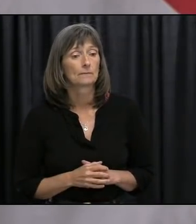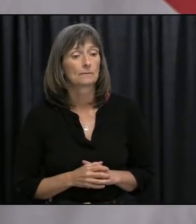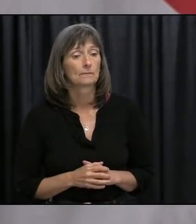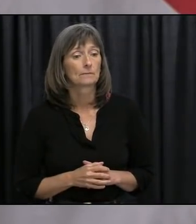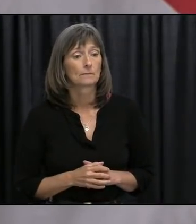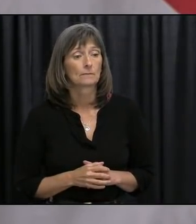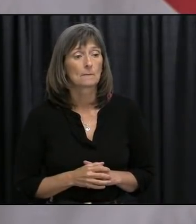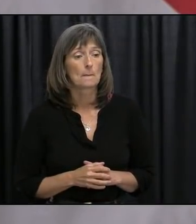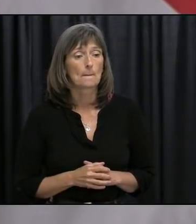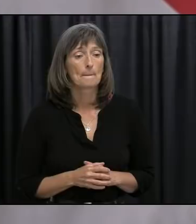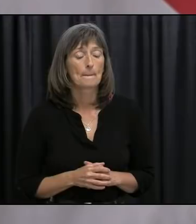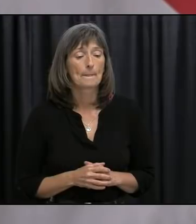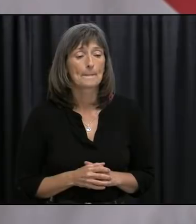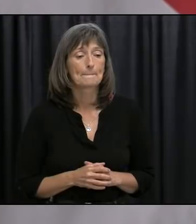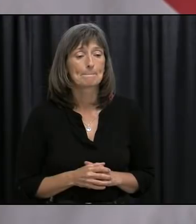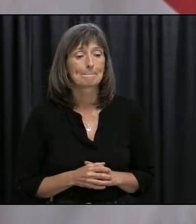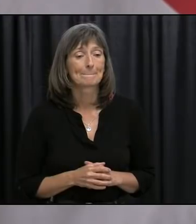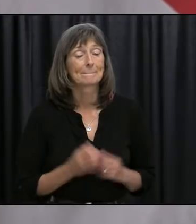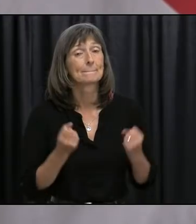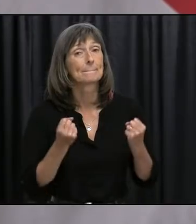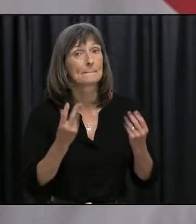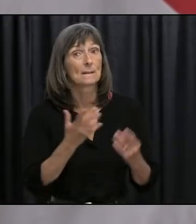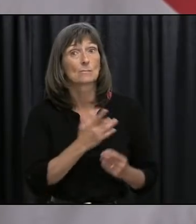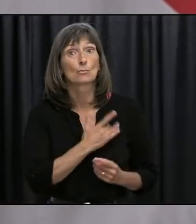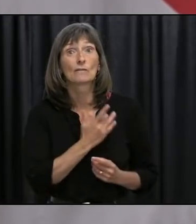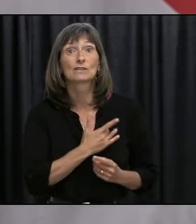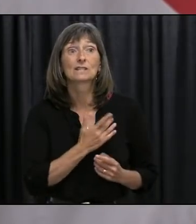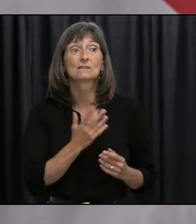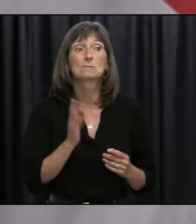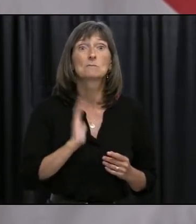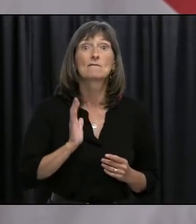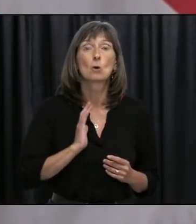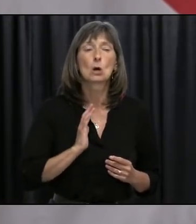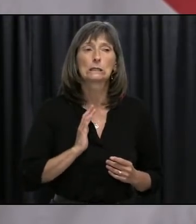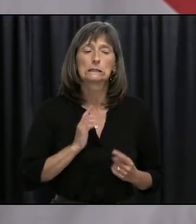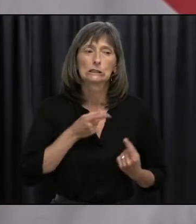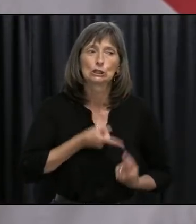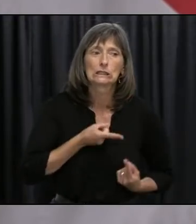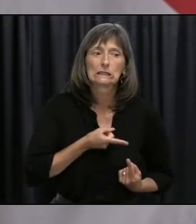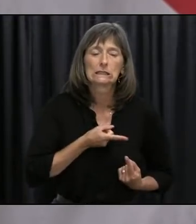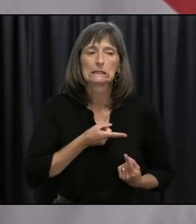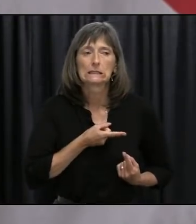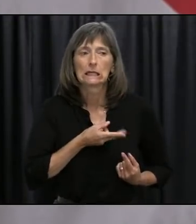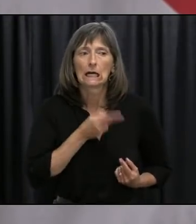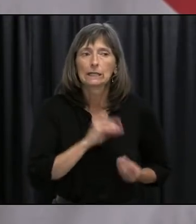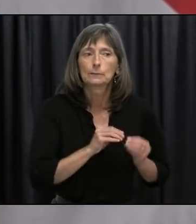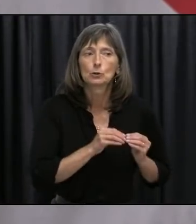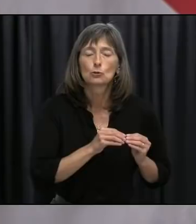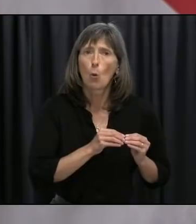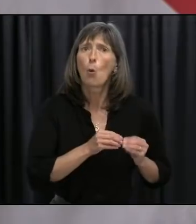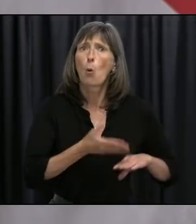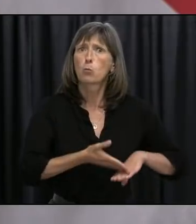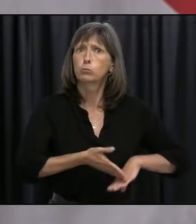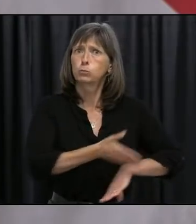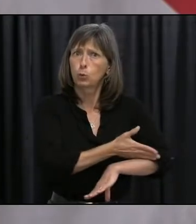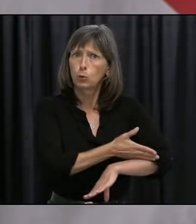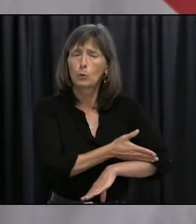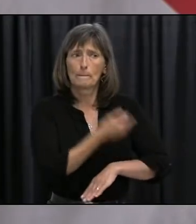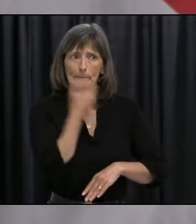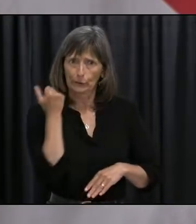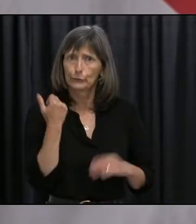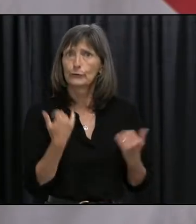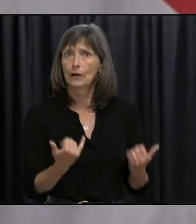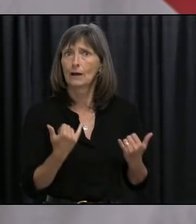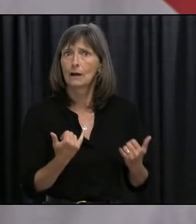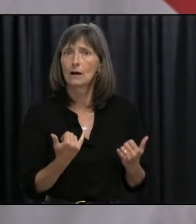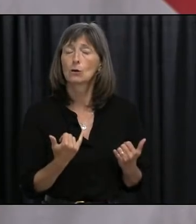gains. A lot of the provinces that were having difficulties have made a lot of gains. So, you know, I think we're moving in the right